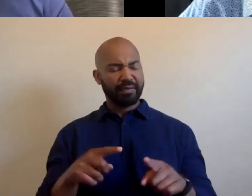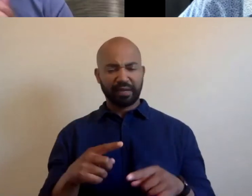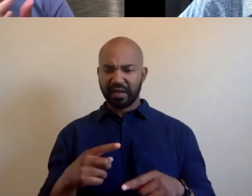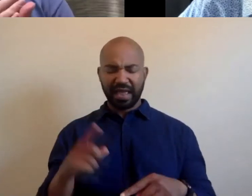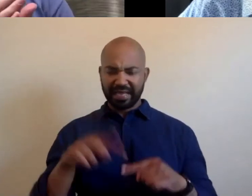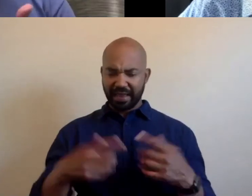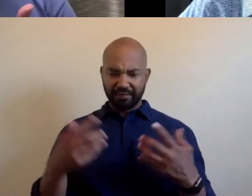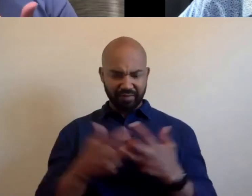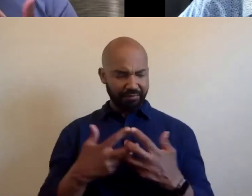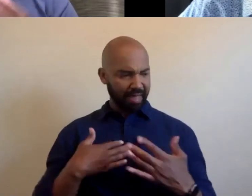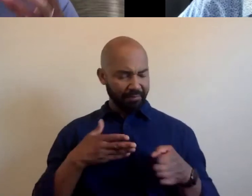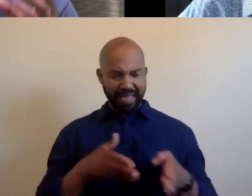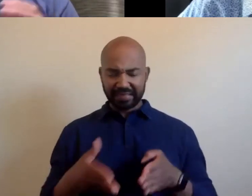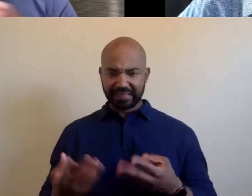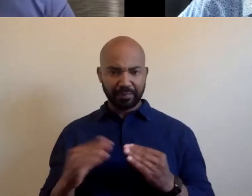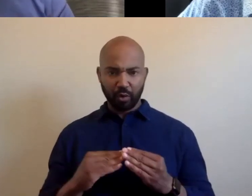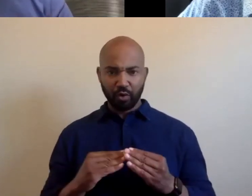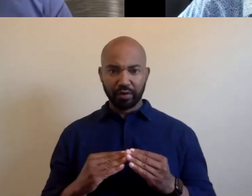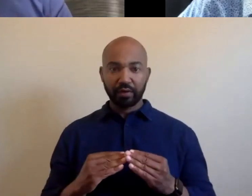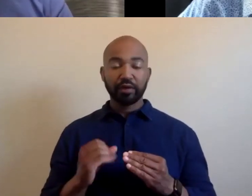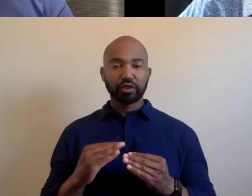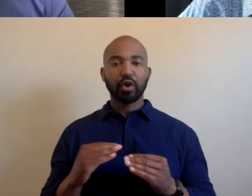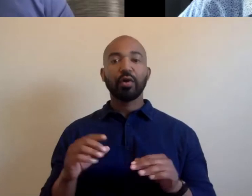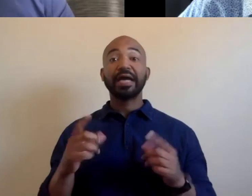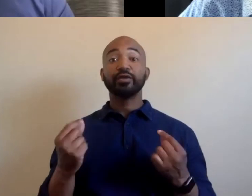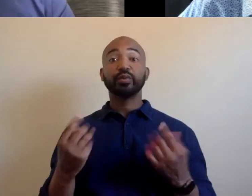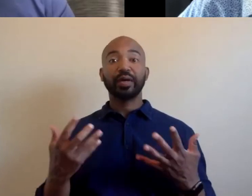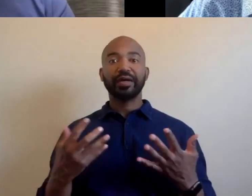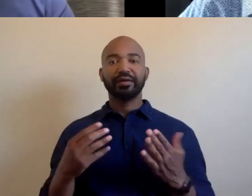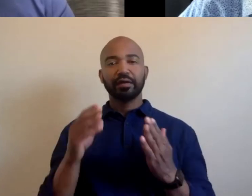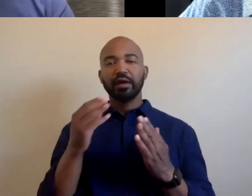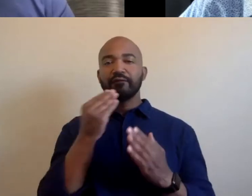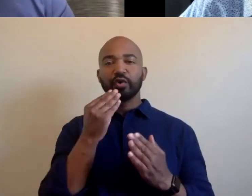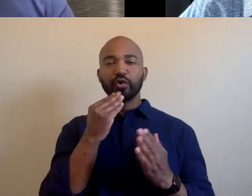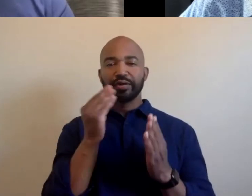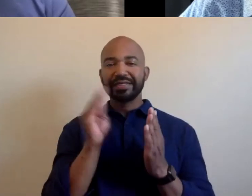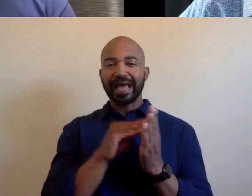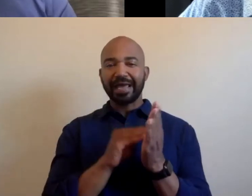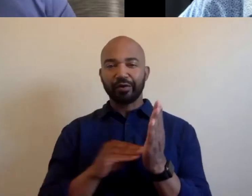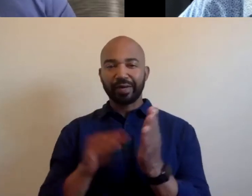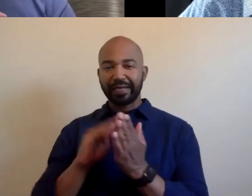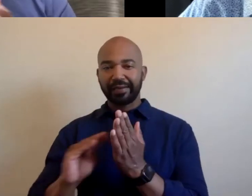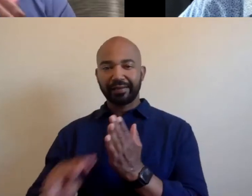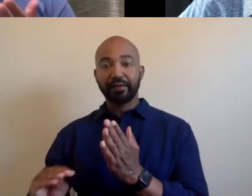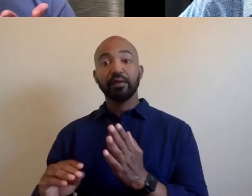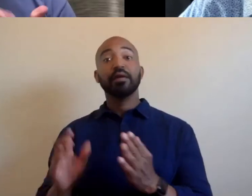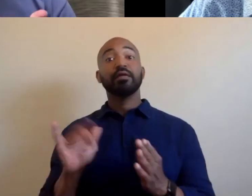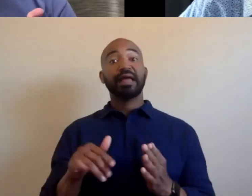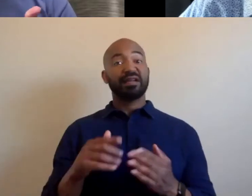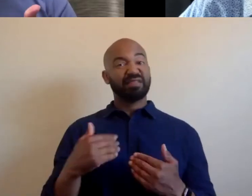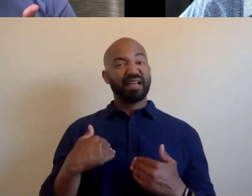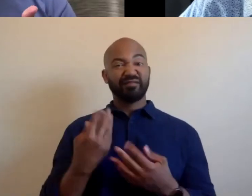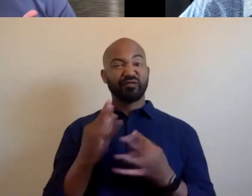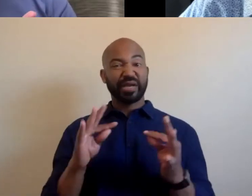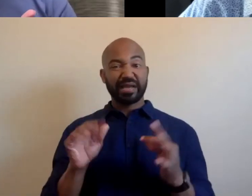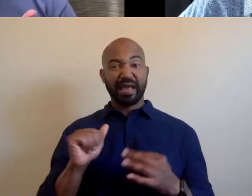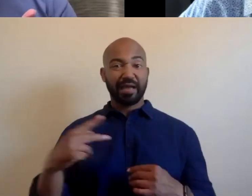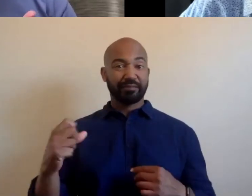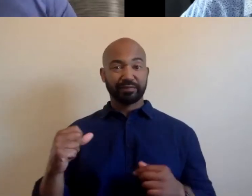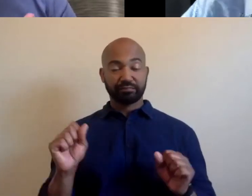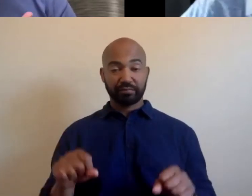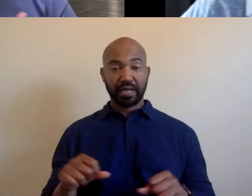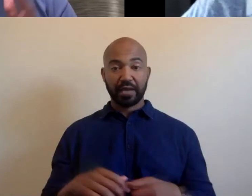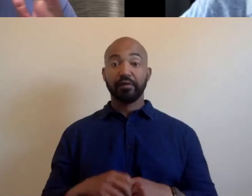interesting. So I ended up doing a food diary. So there are some free apps that you can download. And what it allows you to do